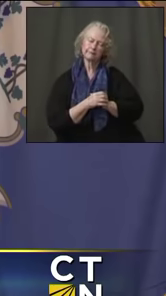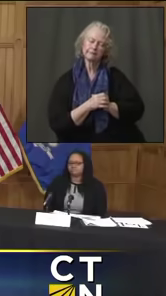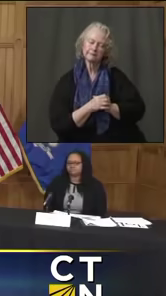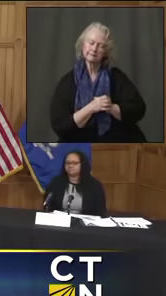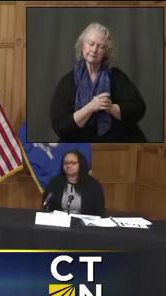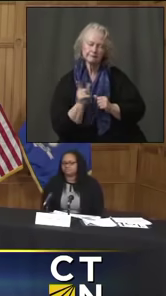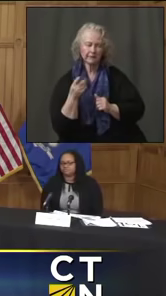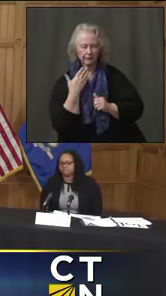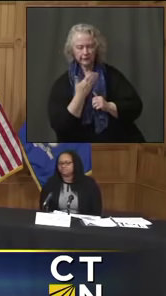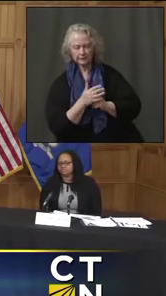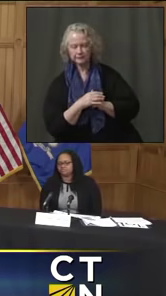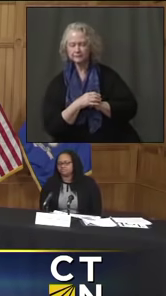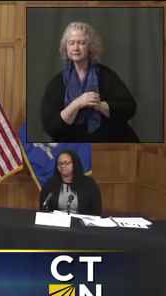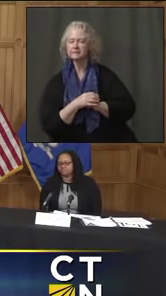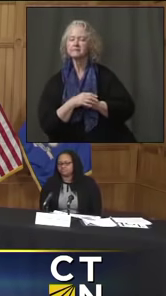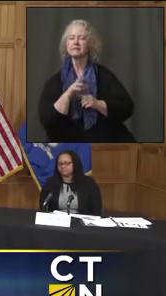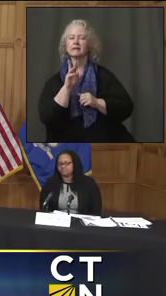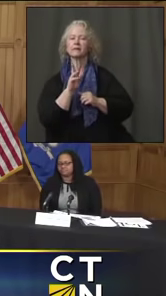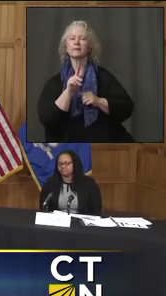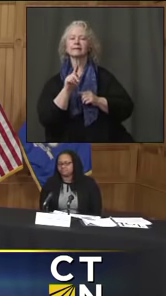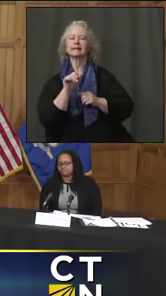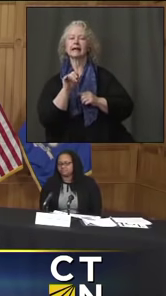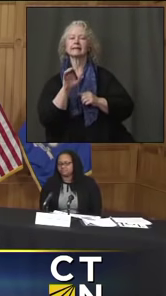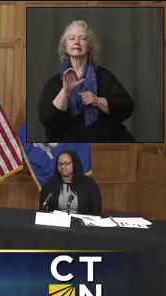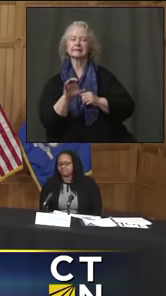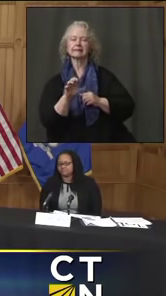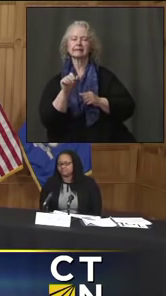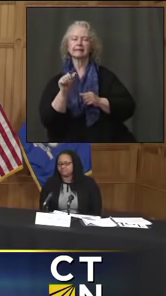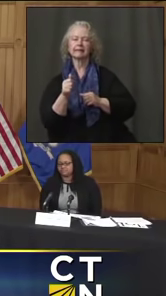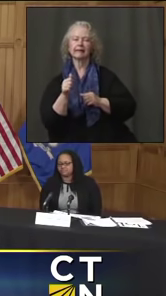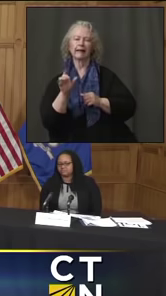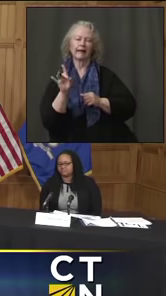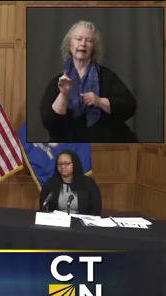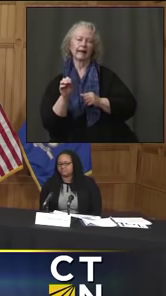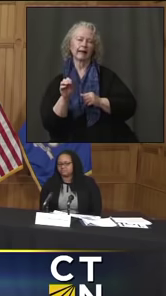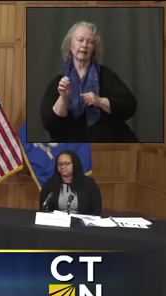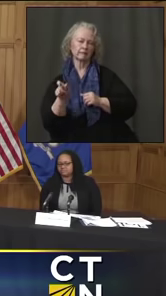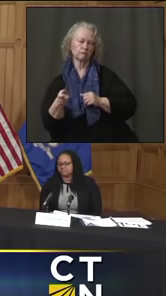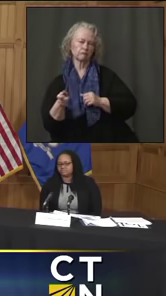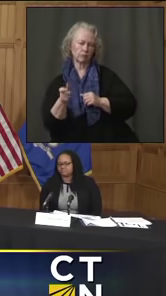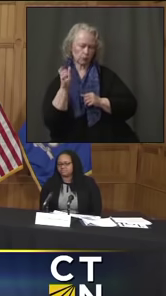Thank you. WTIC 1080 News.